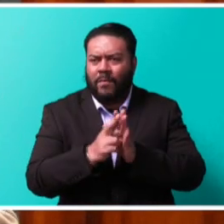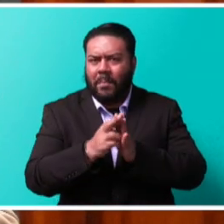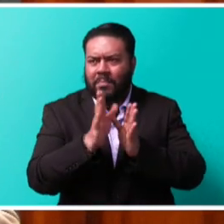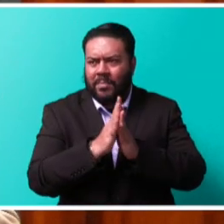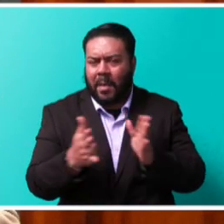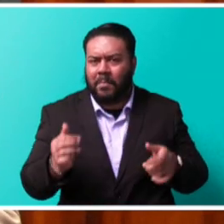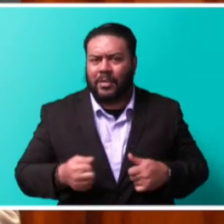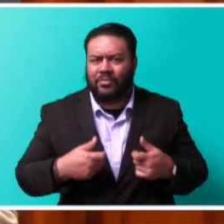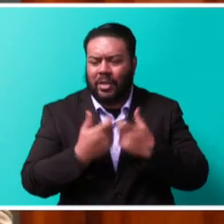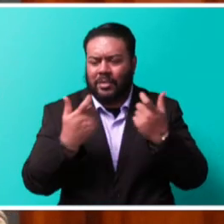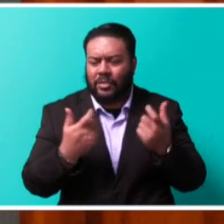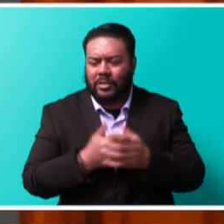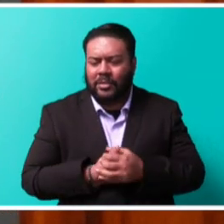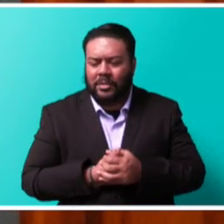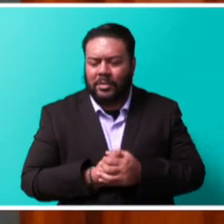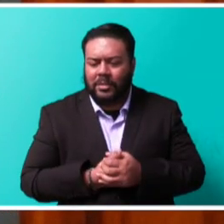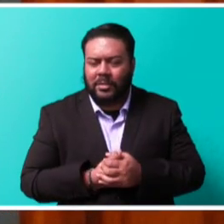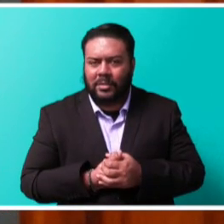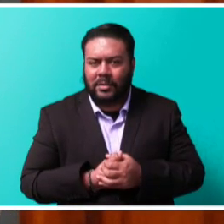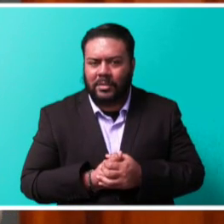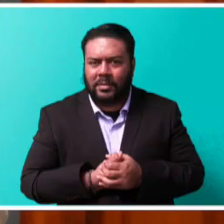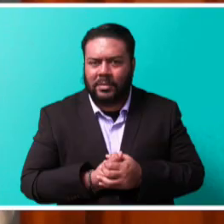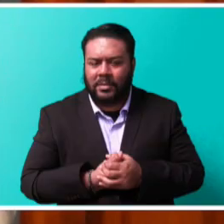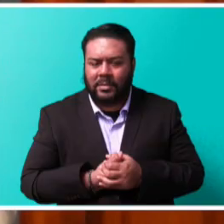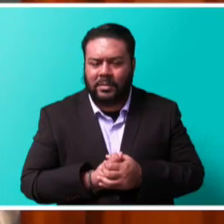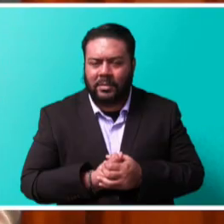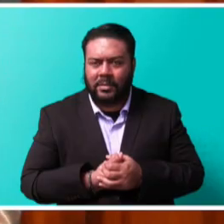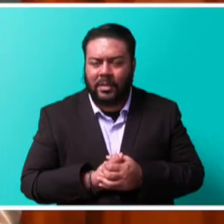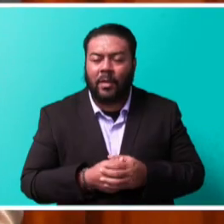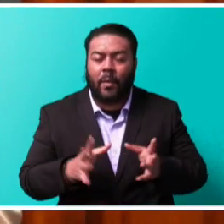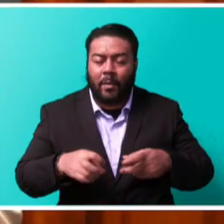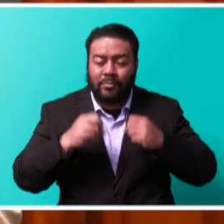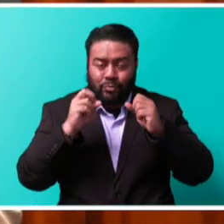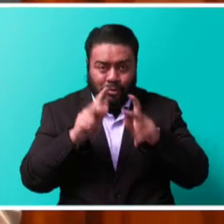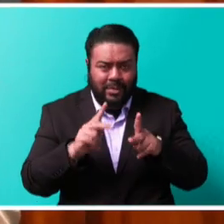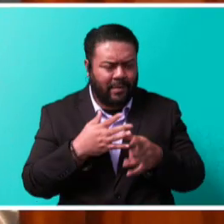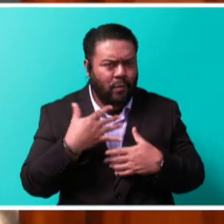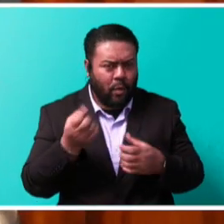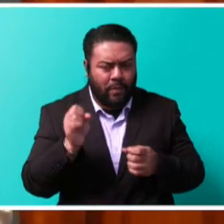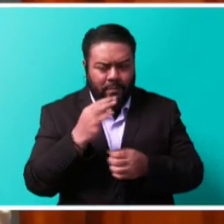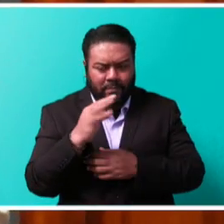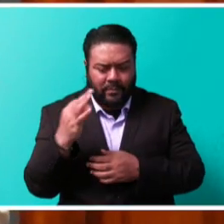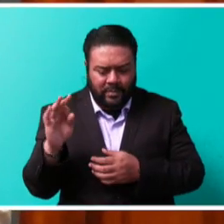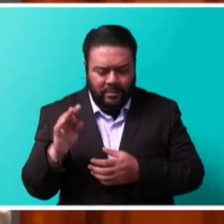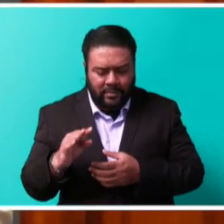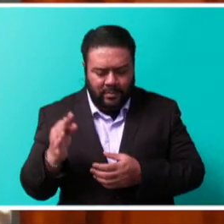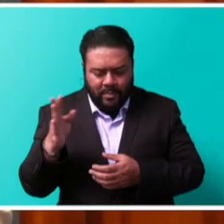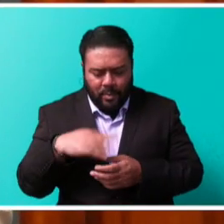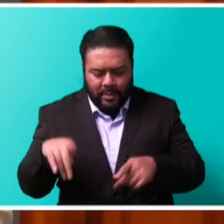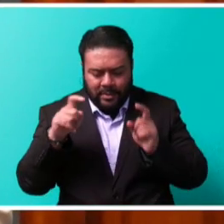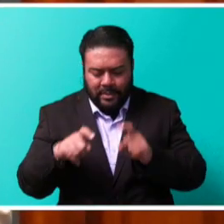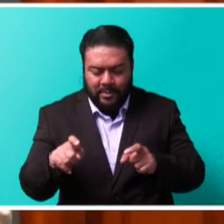presents challenges, it also presents a significant opportunity to reposition Fiji's forestry sector towards a more